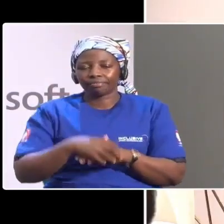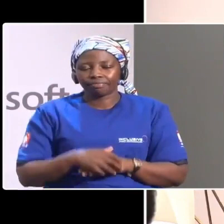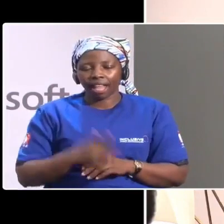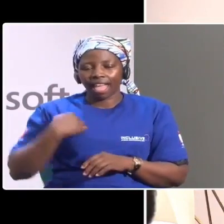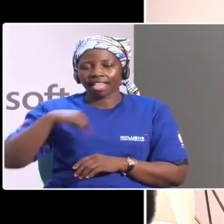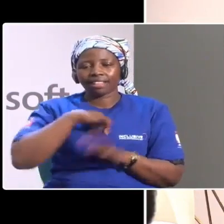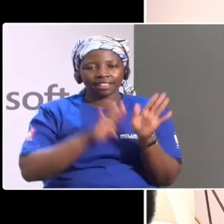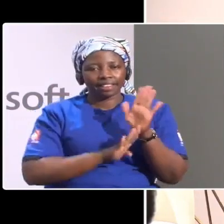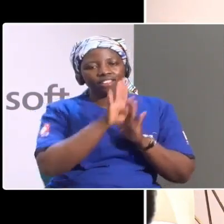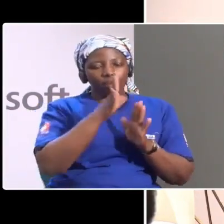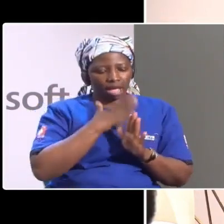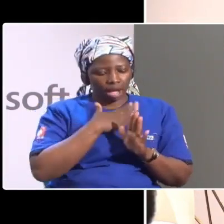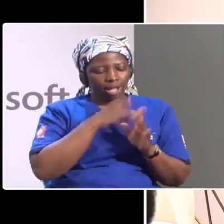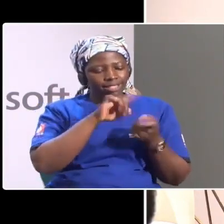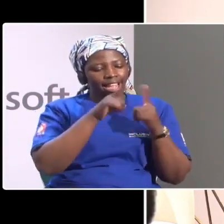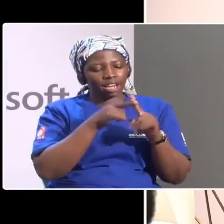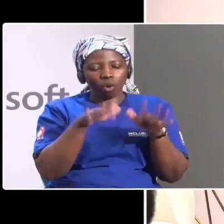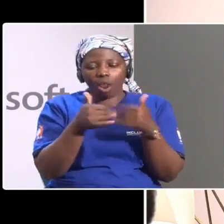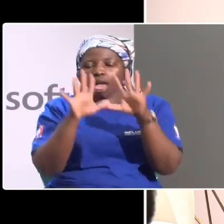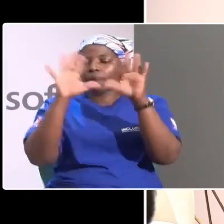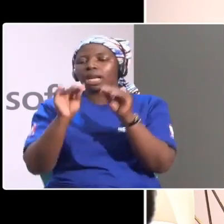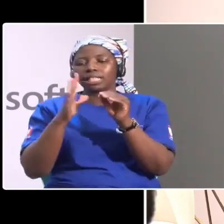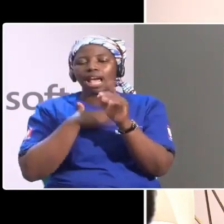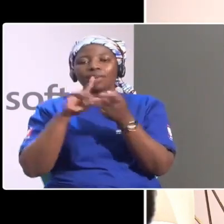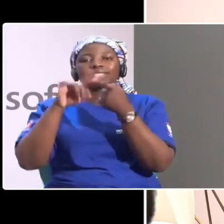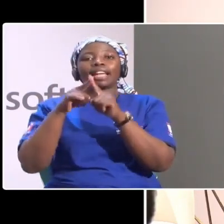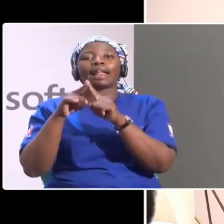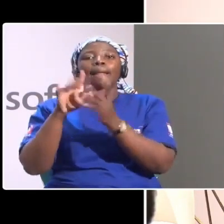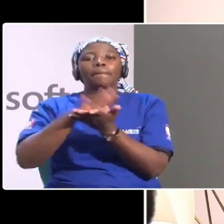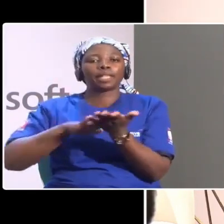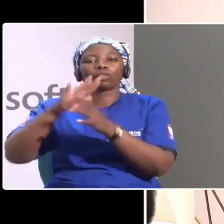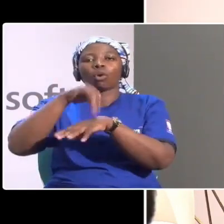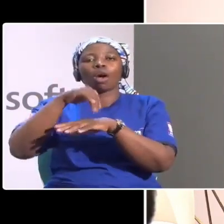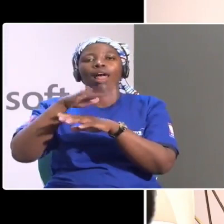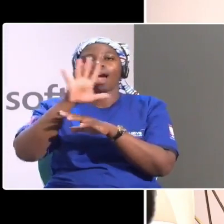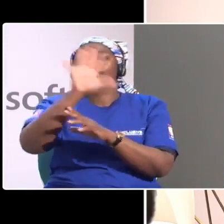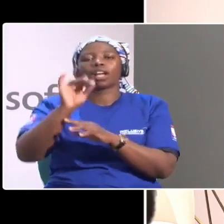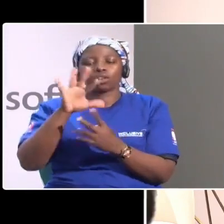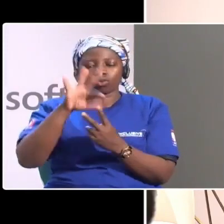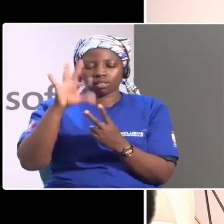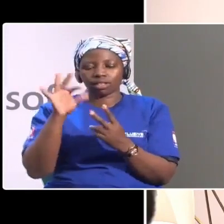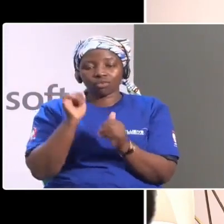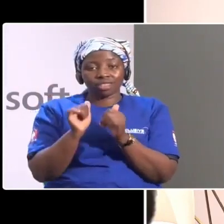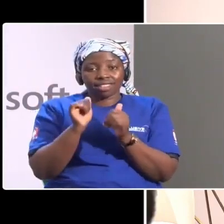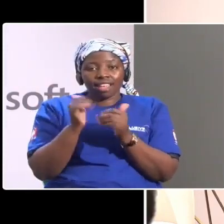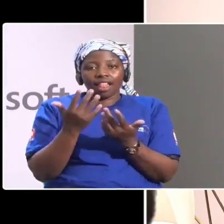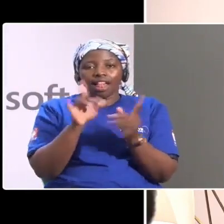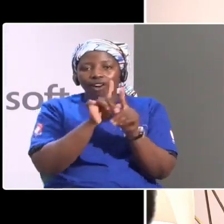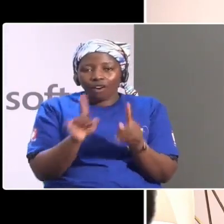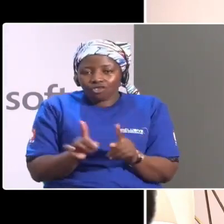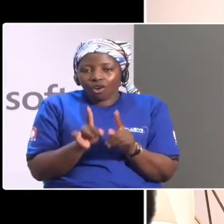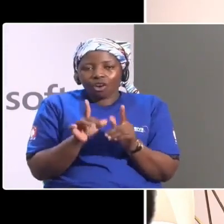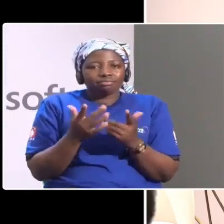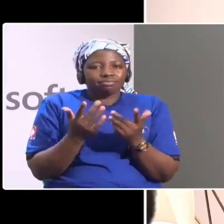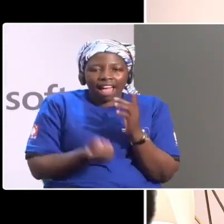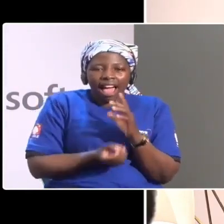We develop our standards or harmonize our standards based on African priorities, which are actually informed also by